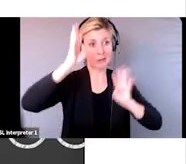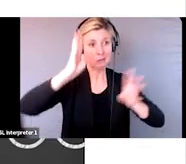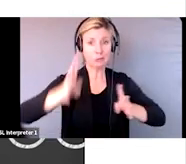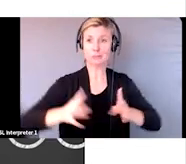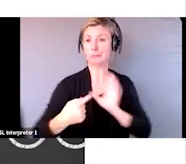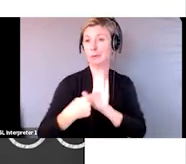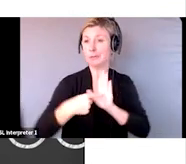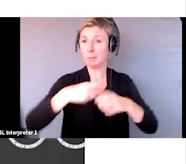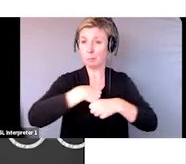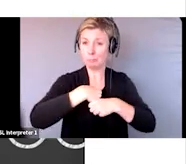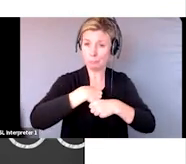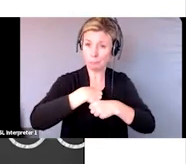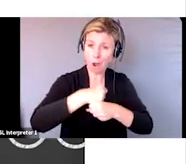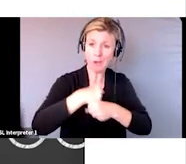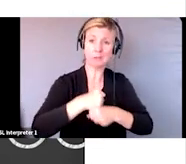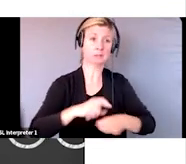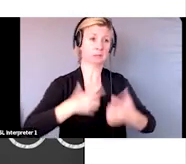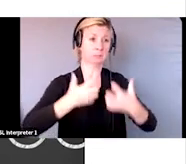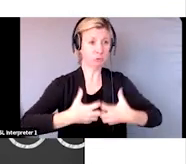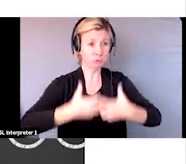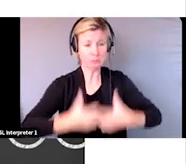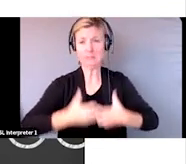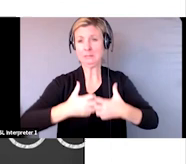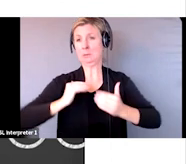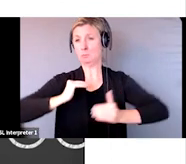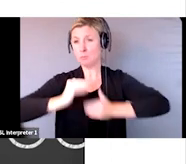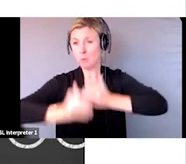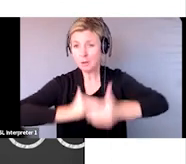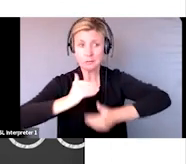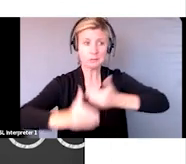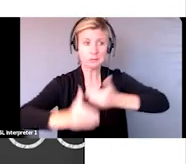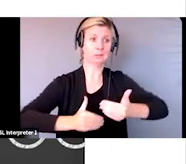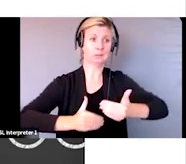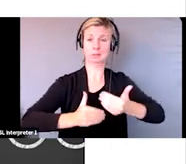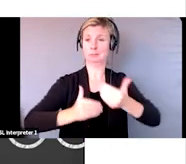chemical compositions, all sorts of things.